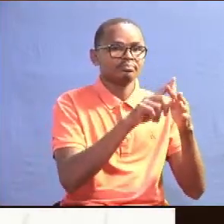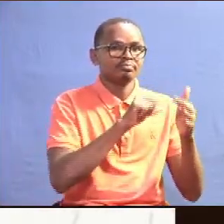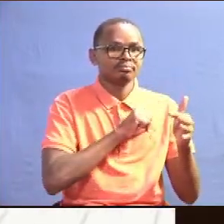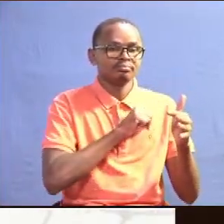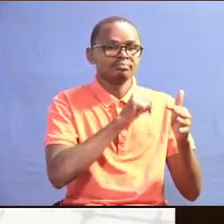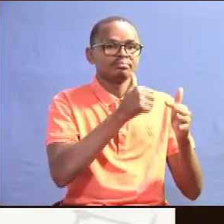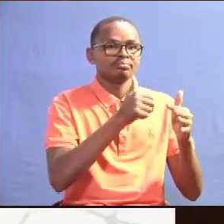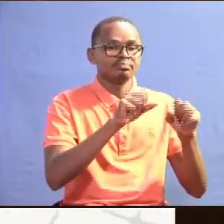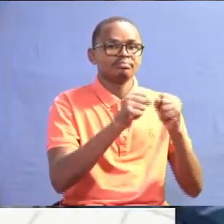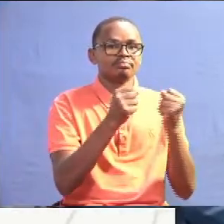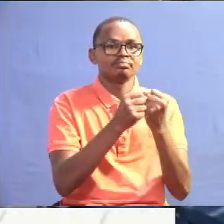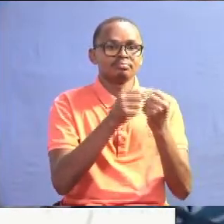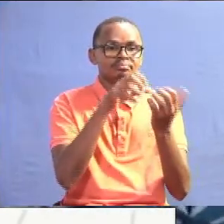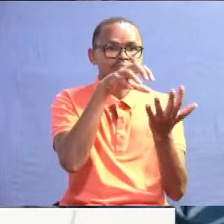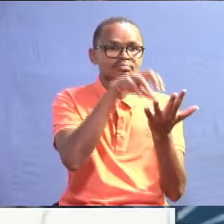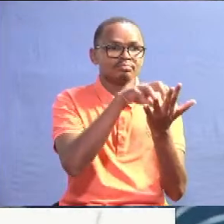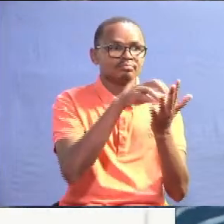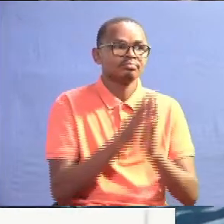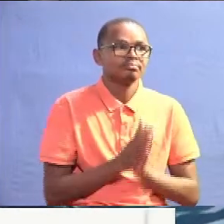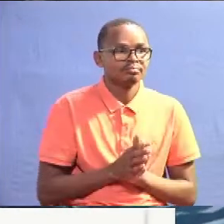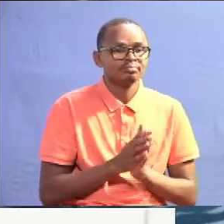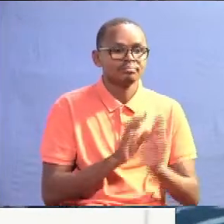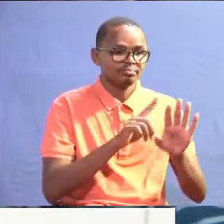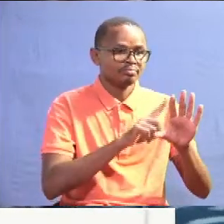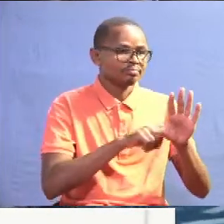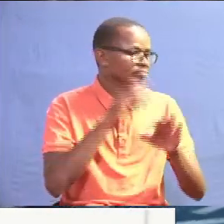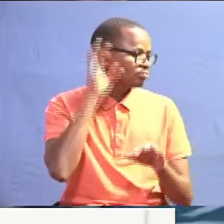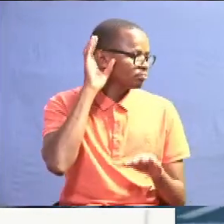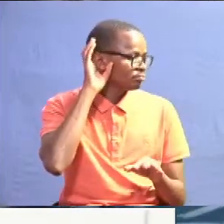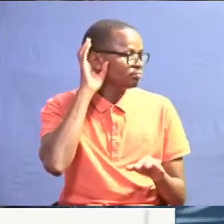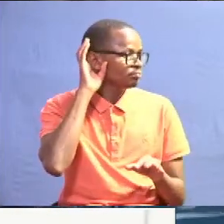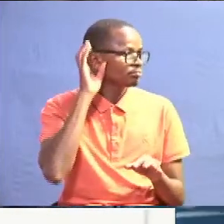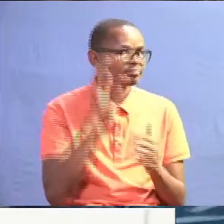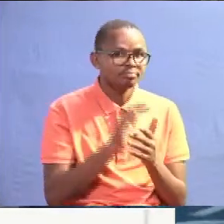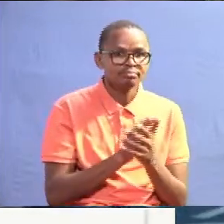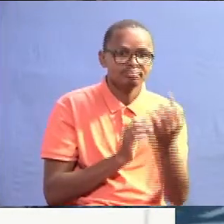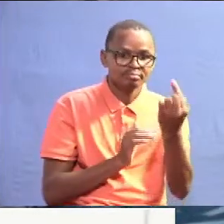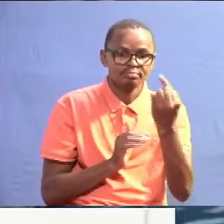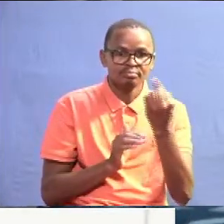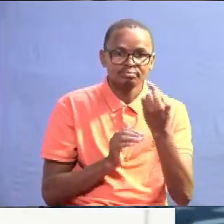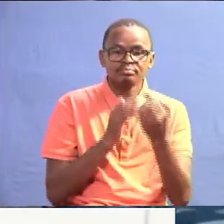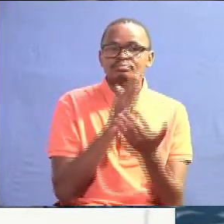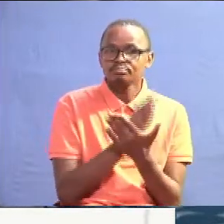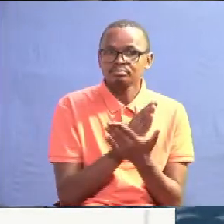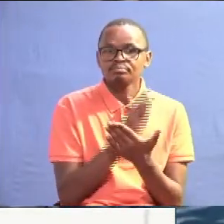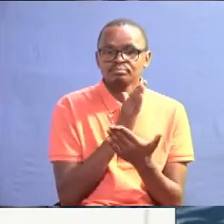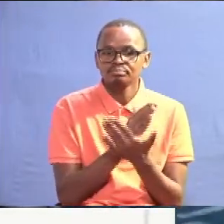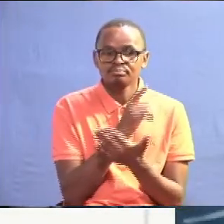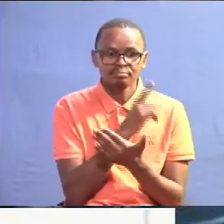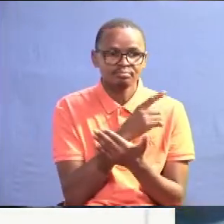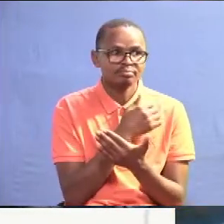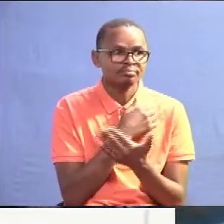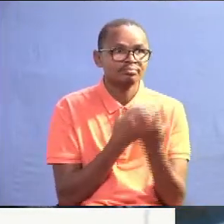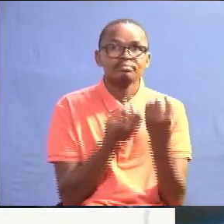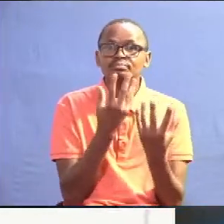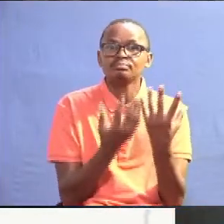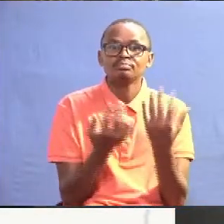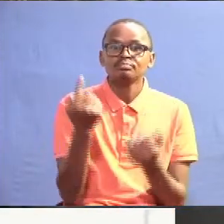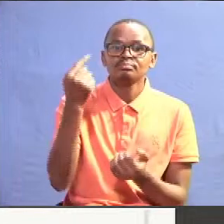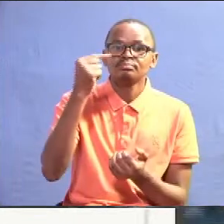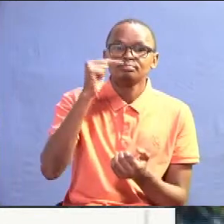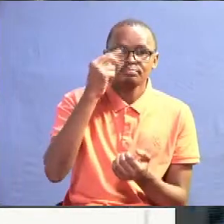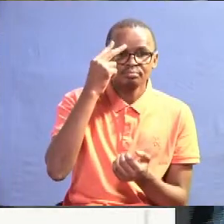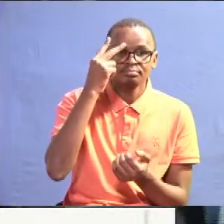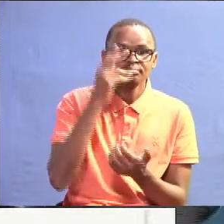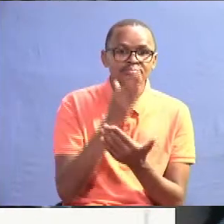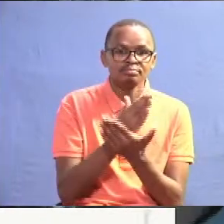of the sorry situation. Saida nimesikia duru nikaanza kukuja. Nikakimbia nikaona ilikuwa ndani kwa chomeka, nikakuja kufika hapa nikaona ni